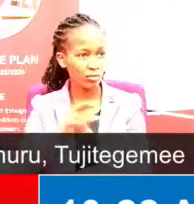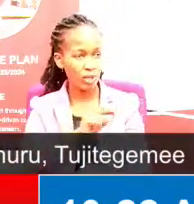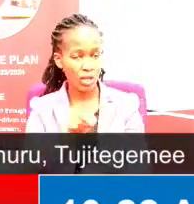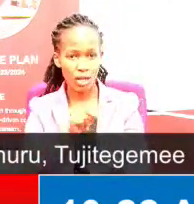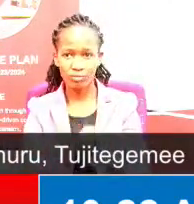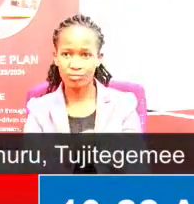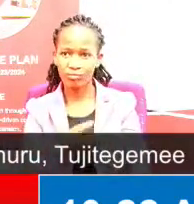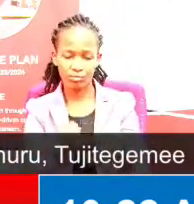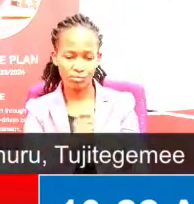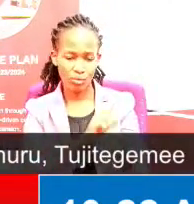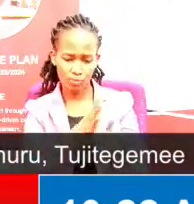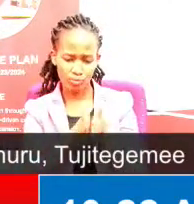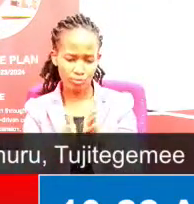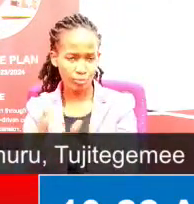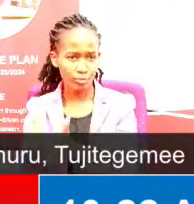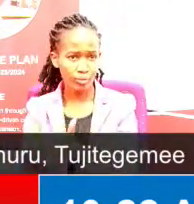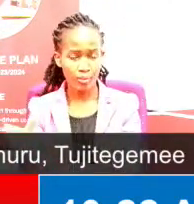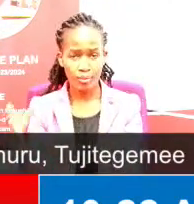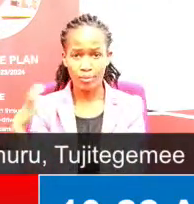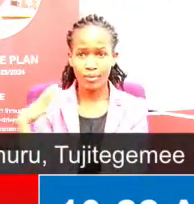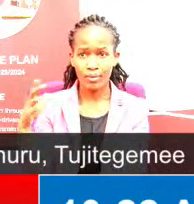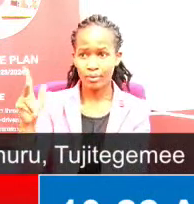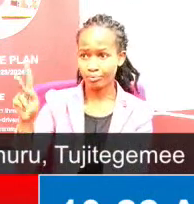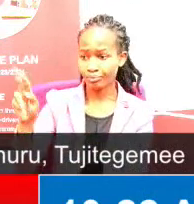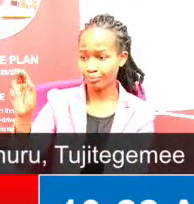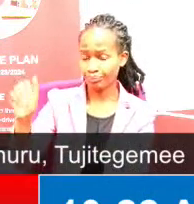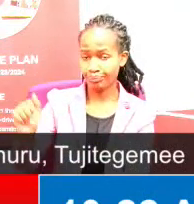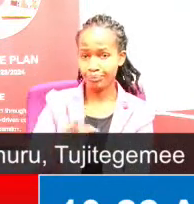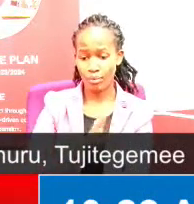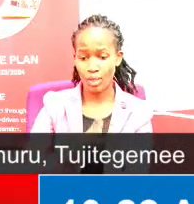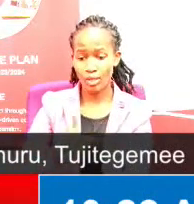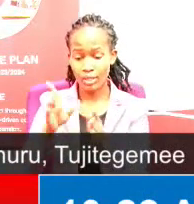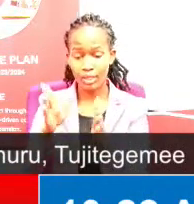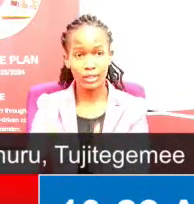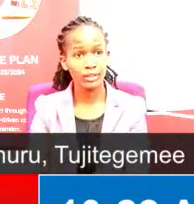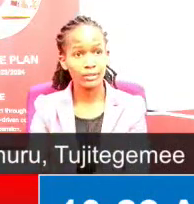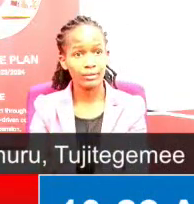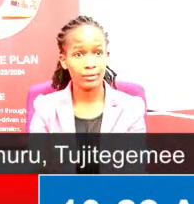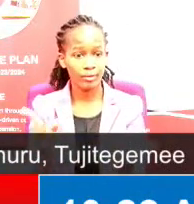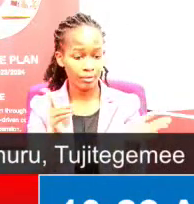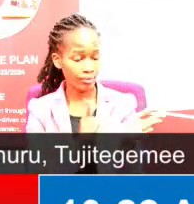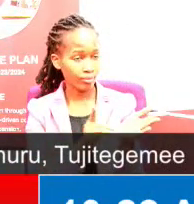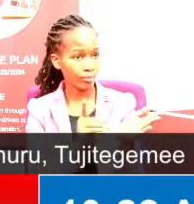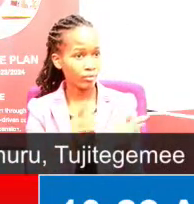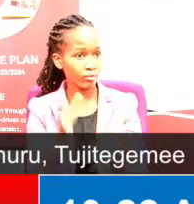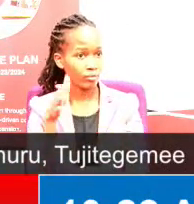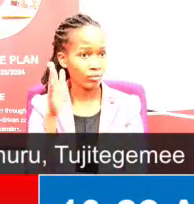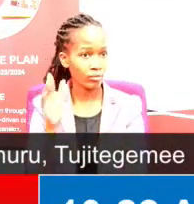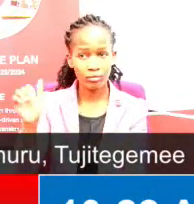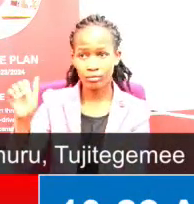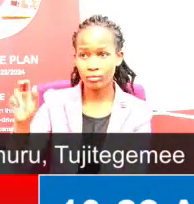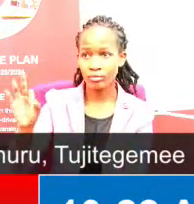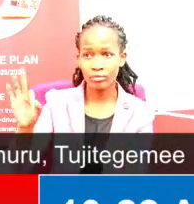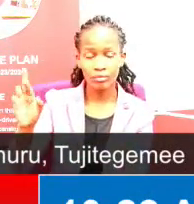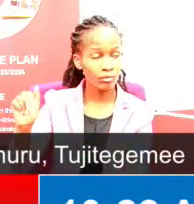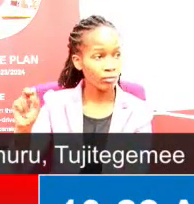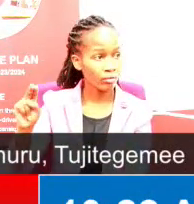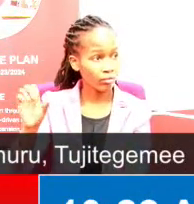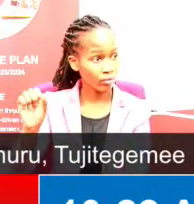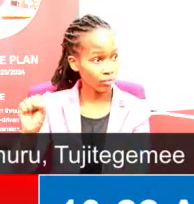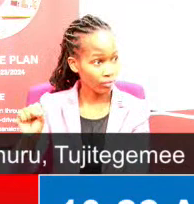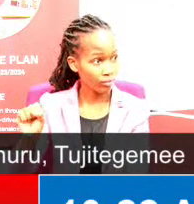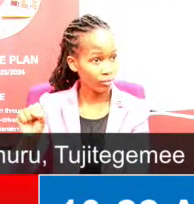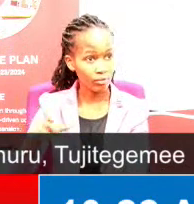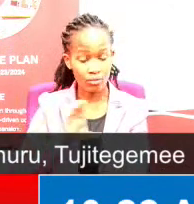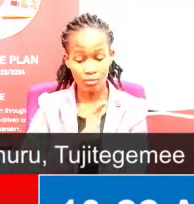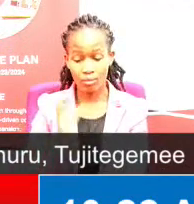Planning, the Chairperson, KRA Board of Directors, Dr. Ambassador Francis Kirimi Muthaura,